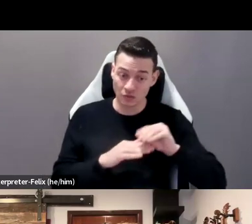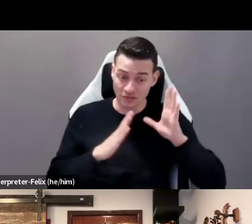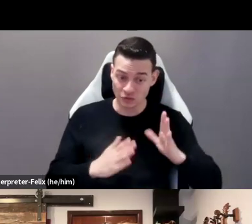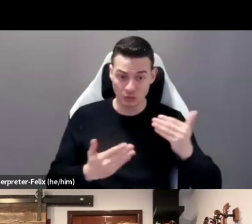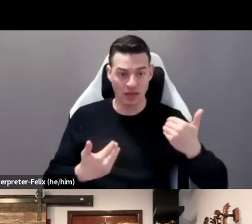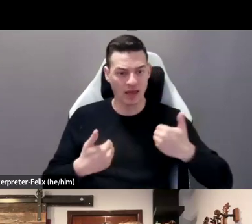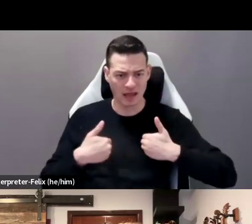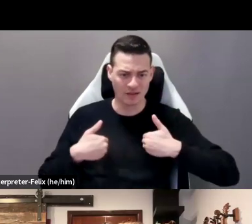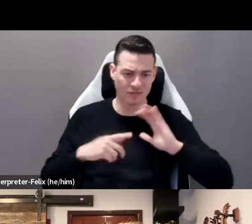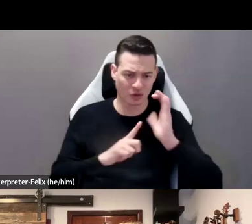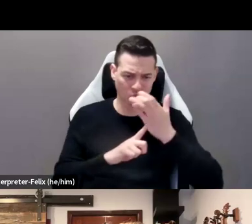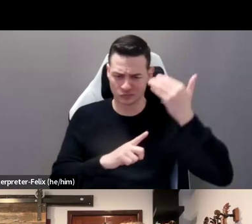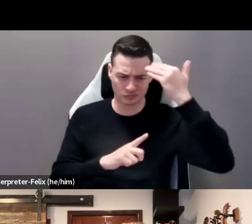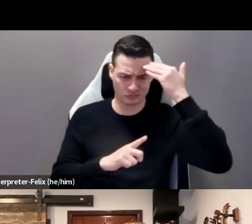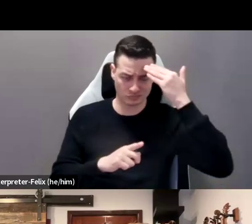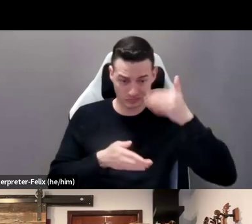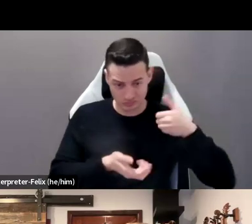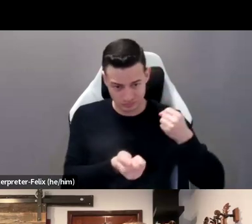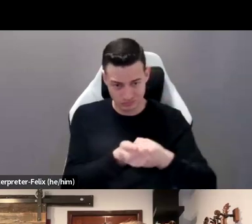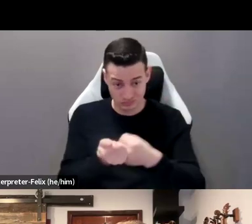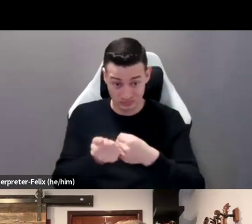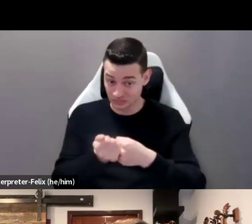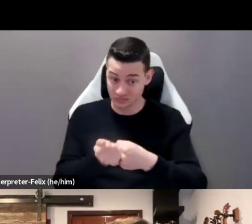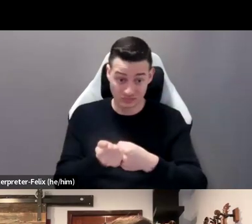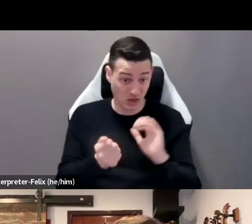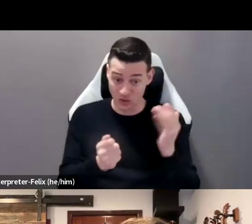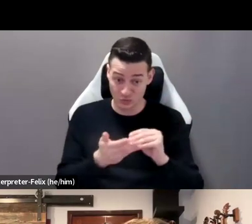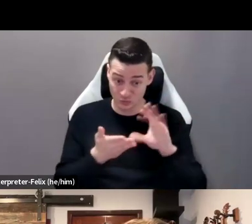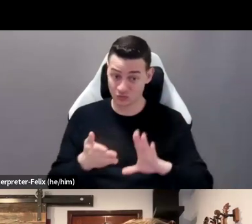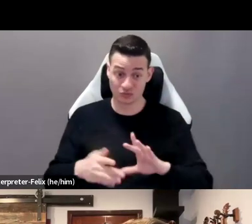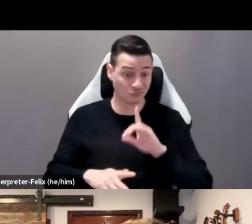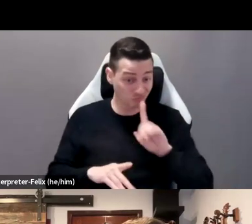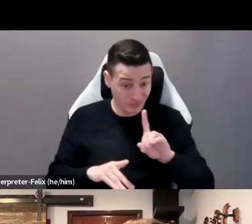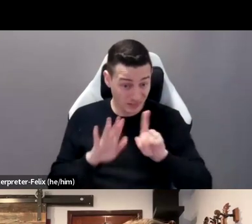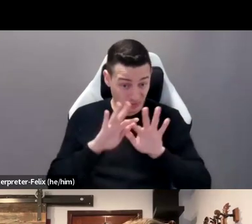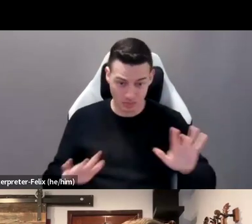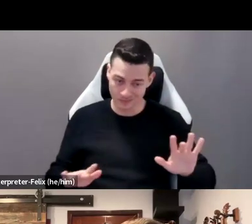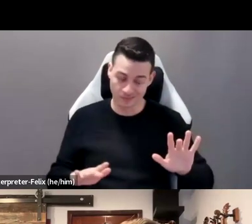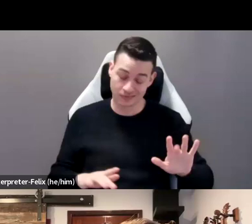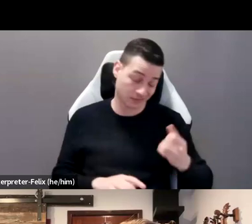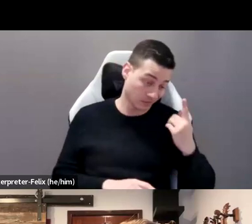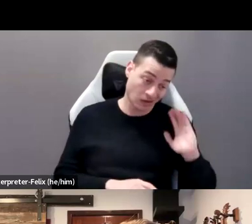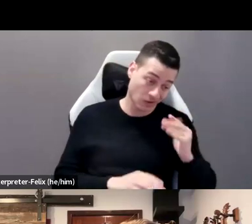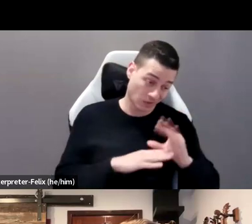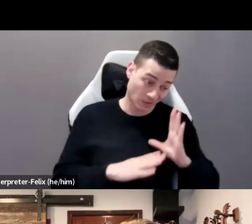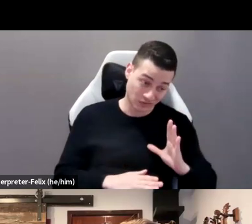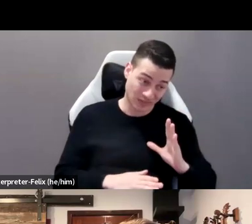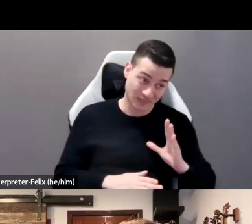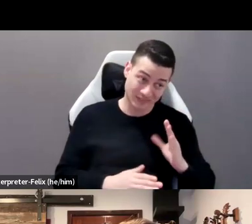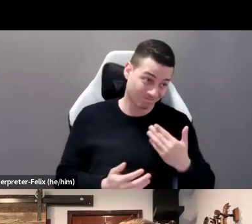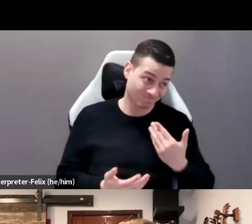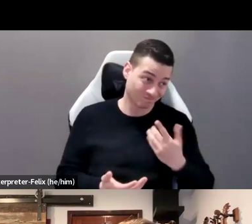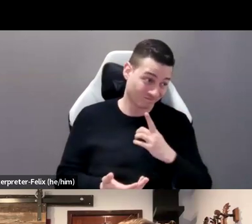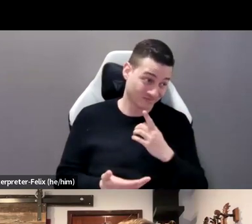very diverse students at CUNY, which they don't always. Because I was trying to think of a positive story, I kept coming back to two more negatives. Two